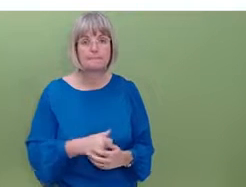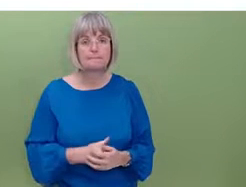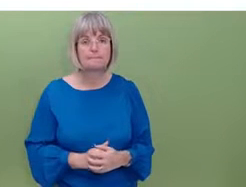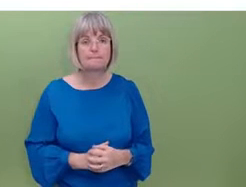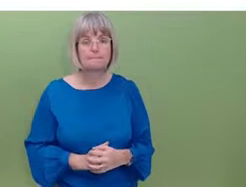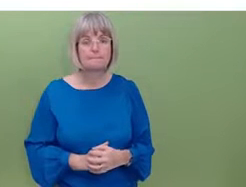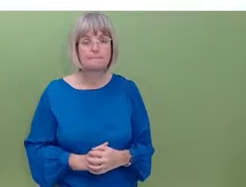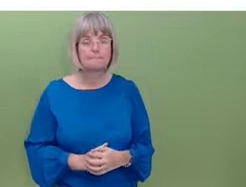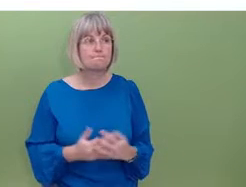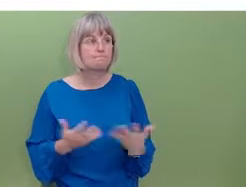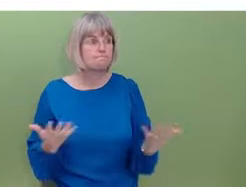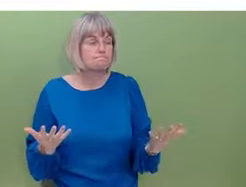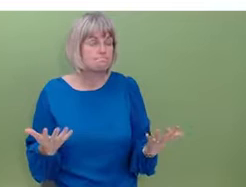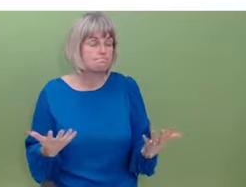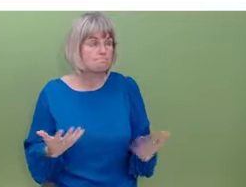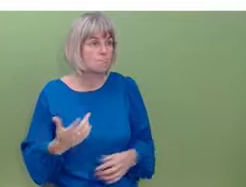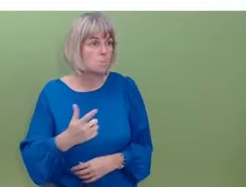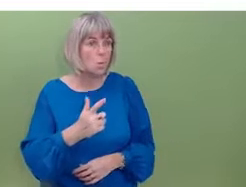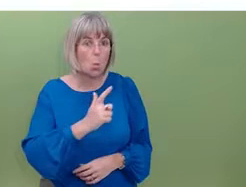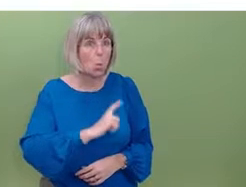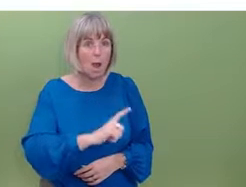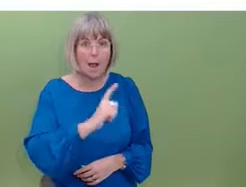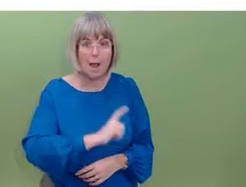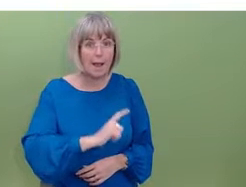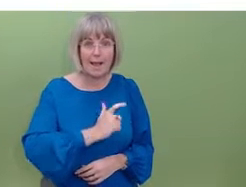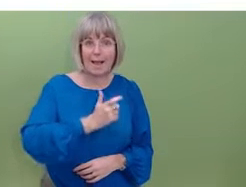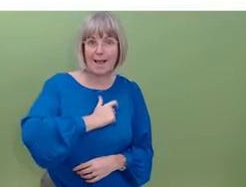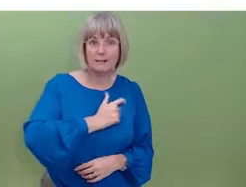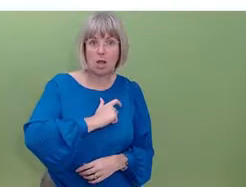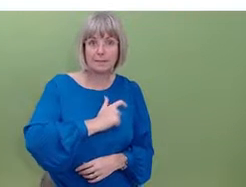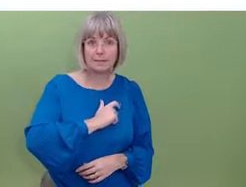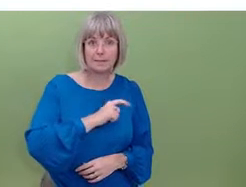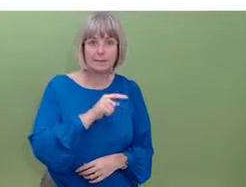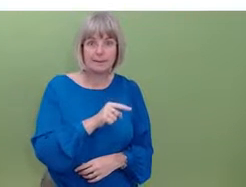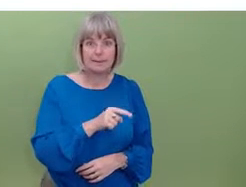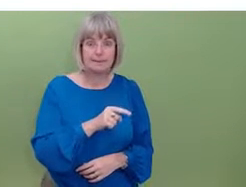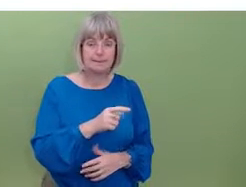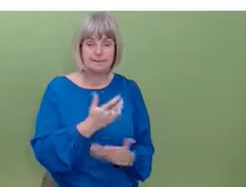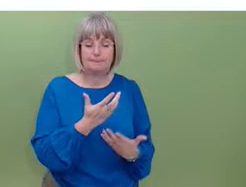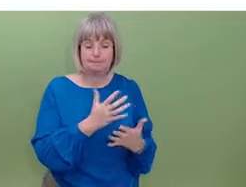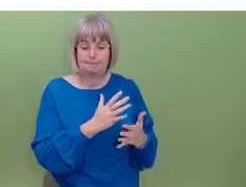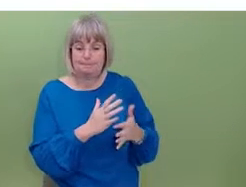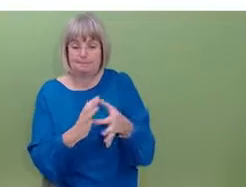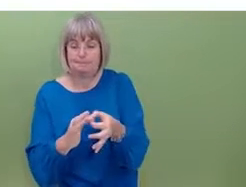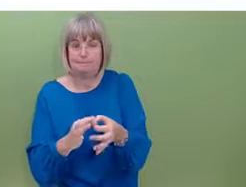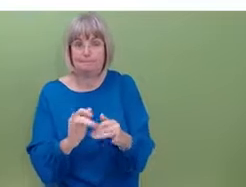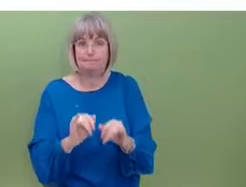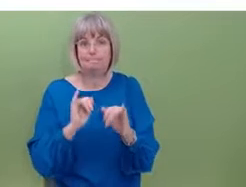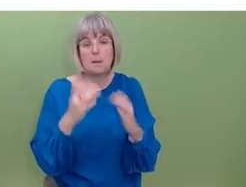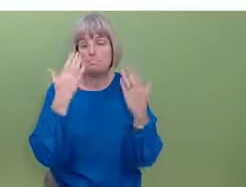Why anxiety predisposes to being affected maybe is to do with social